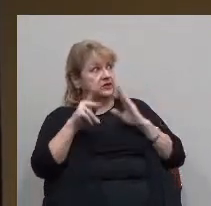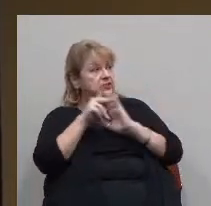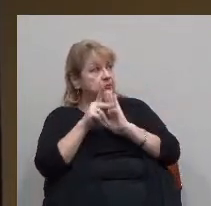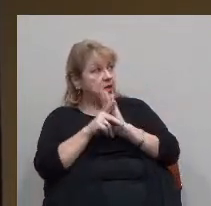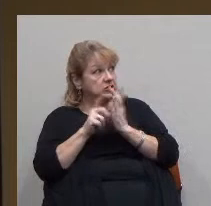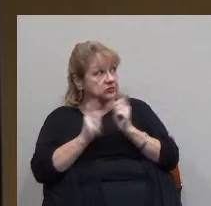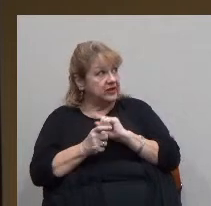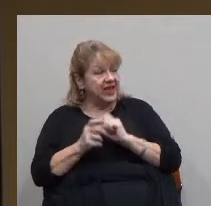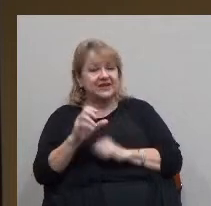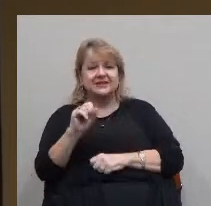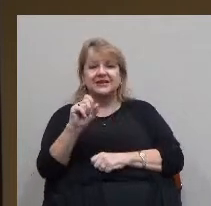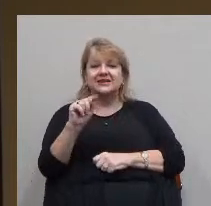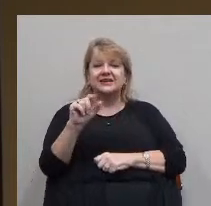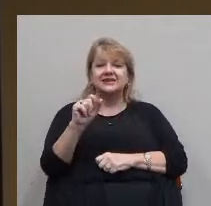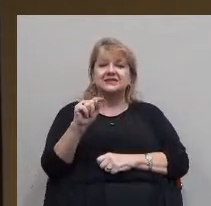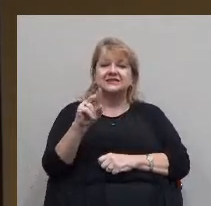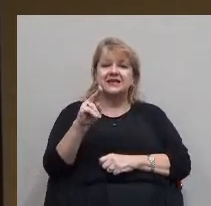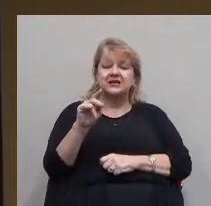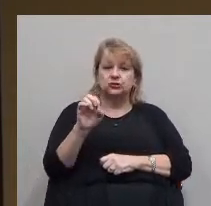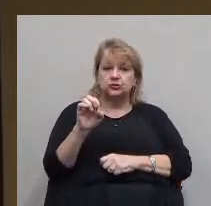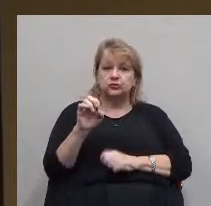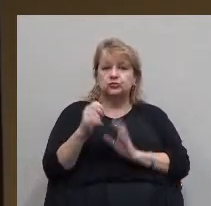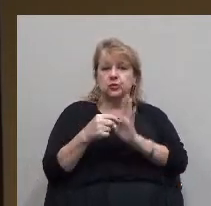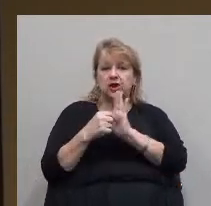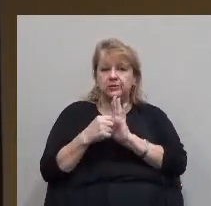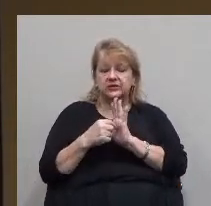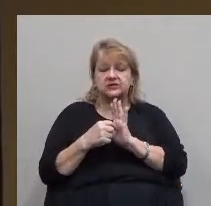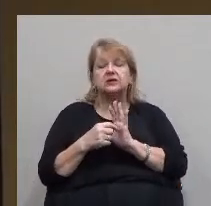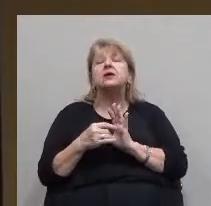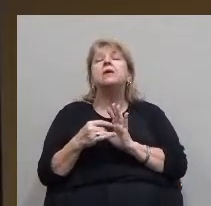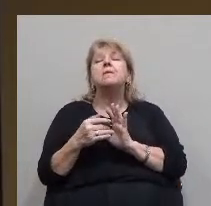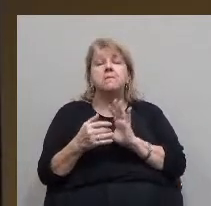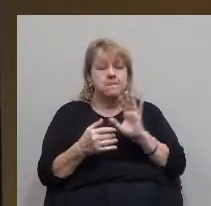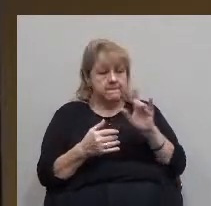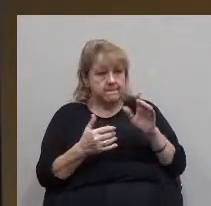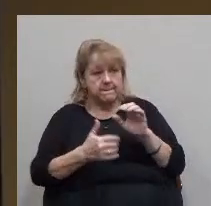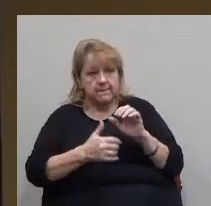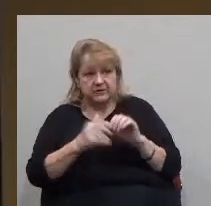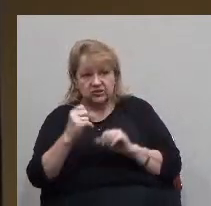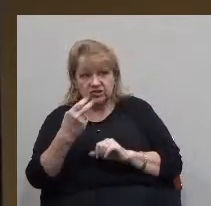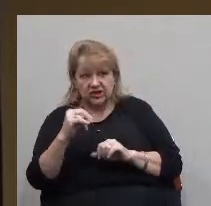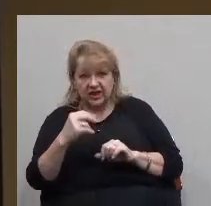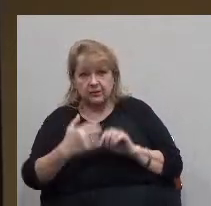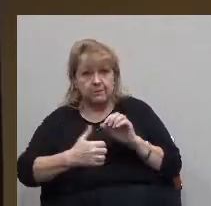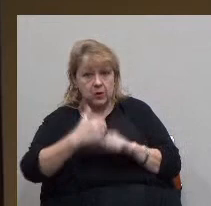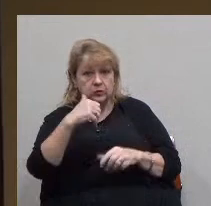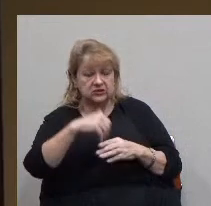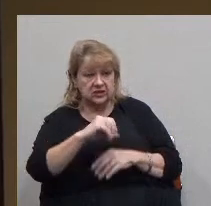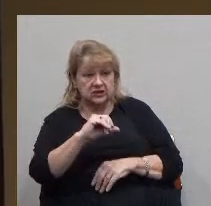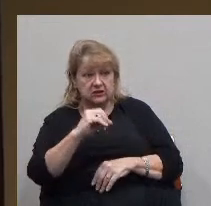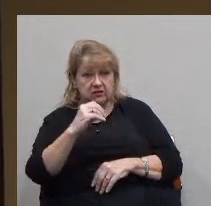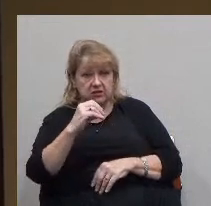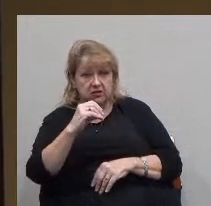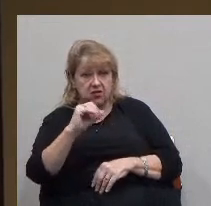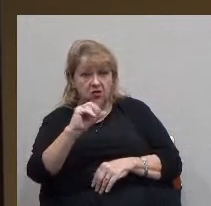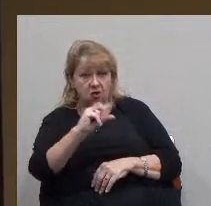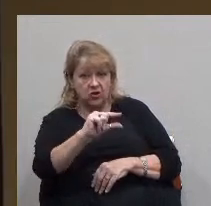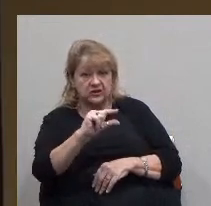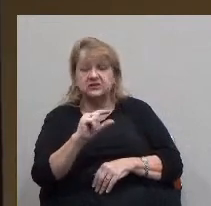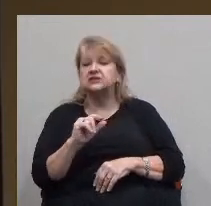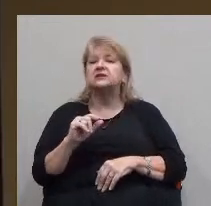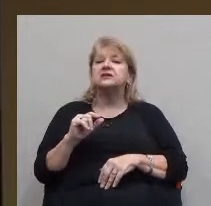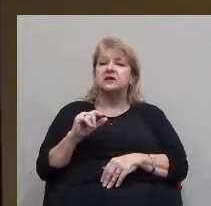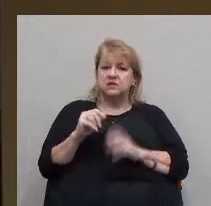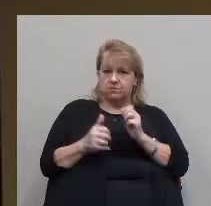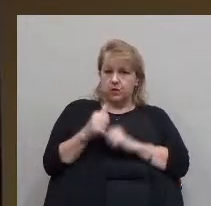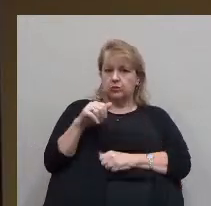statute requirements. Most of them come in August. Most of them come in August. But you do also have a plan for when, if it doesn't come